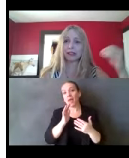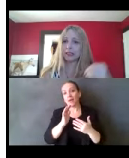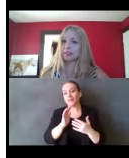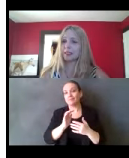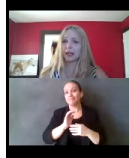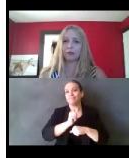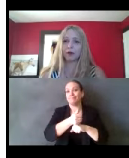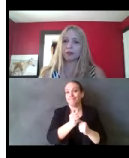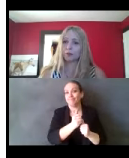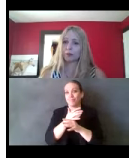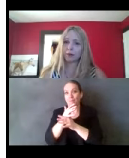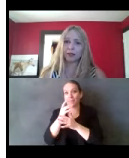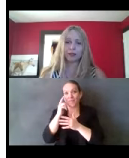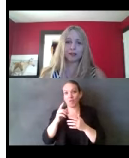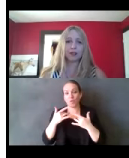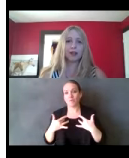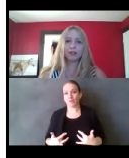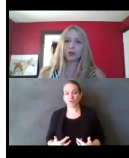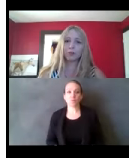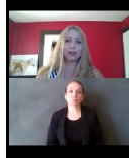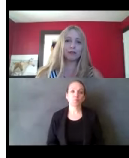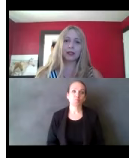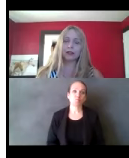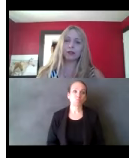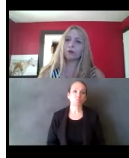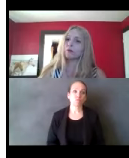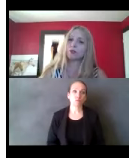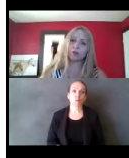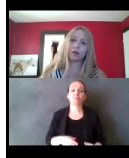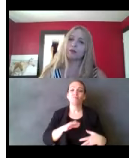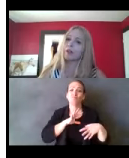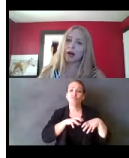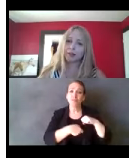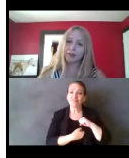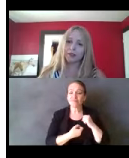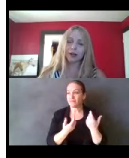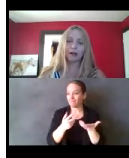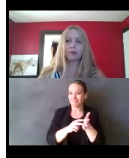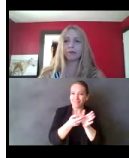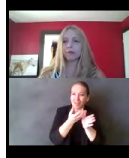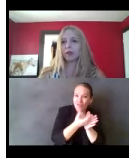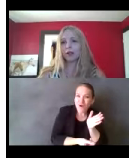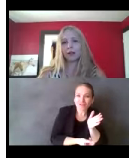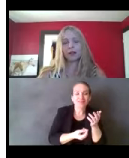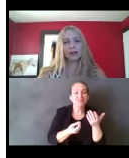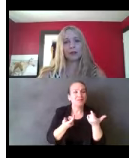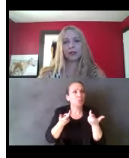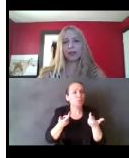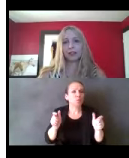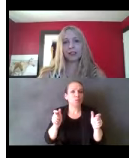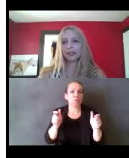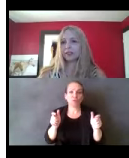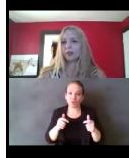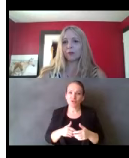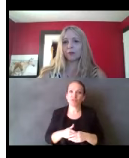something that leads into that for us for many reasons. So bereavement, huge, grief and loss. You know,